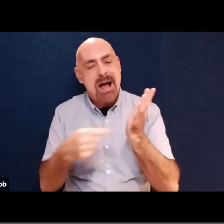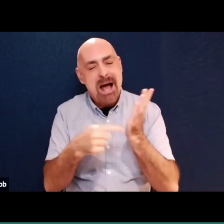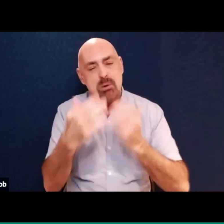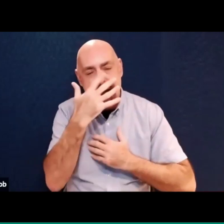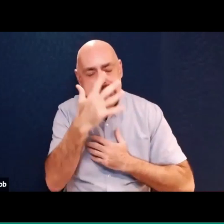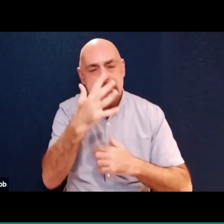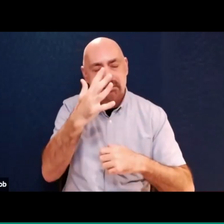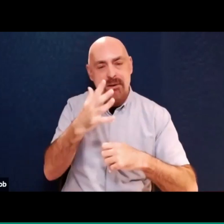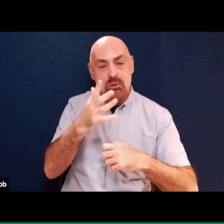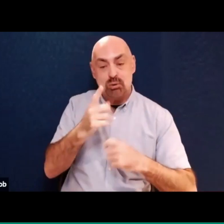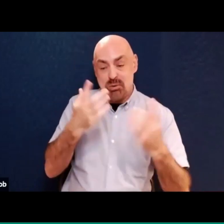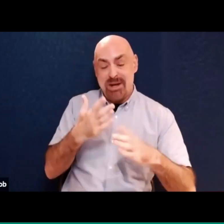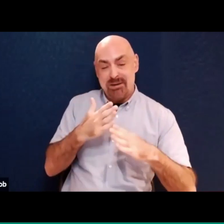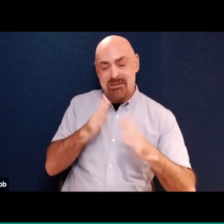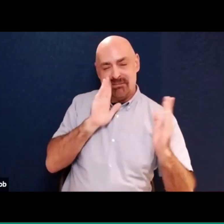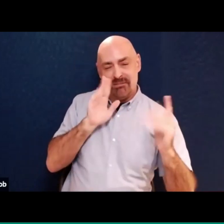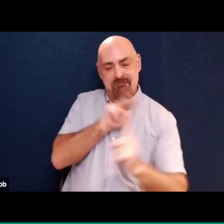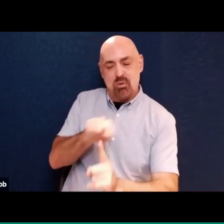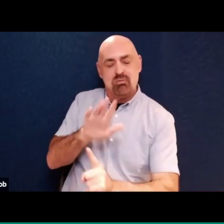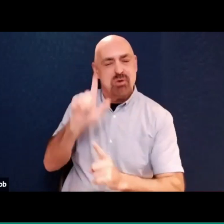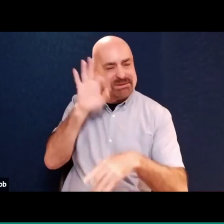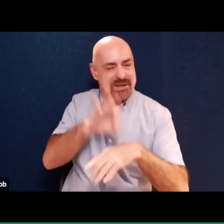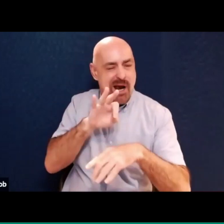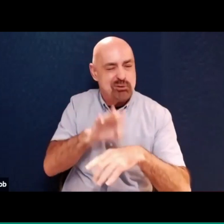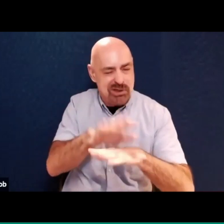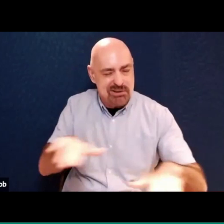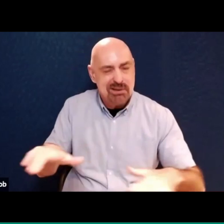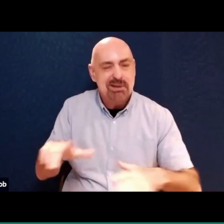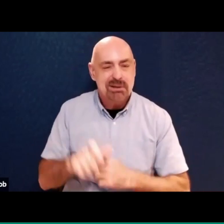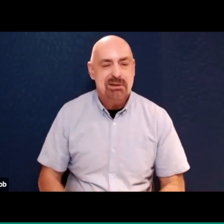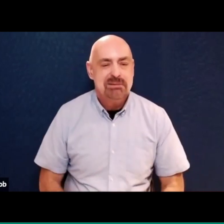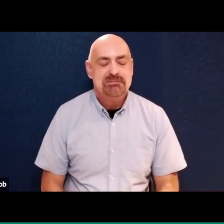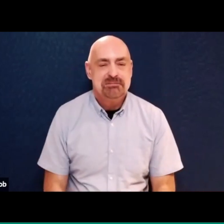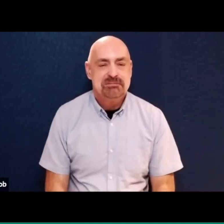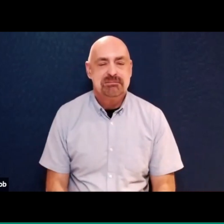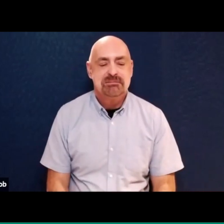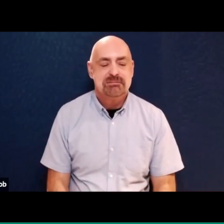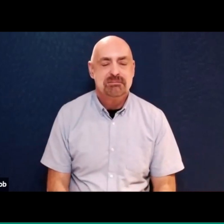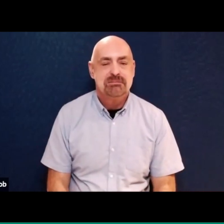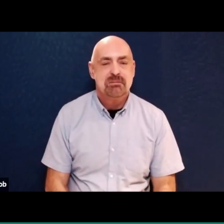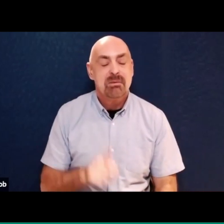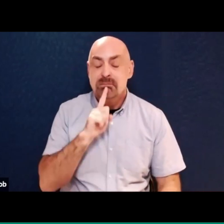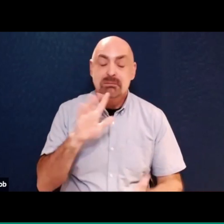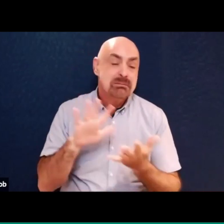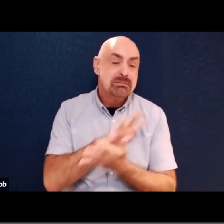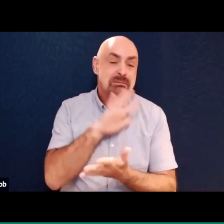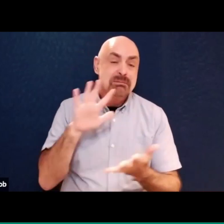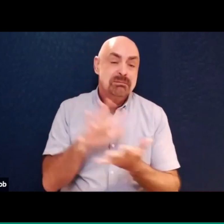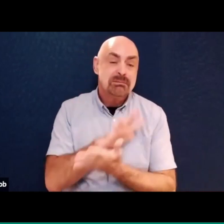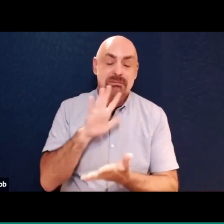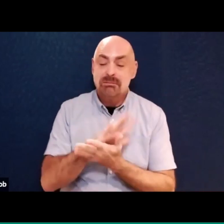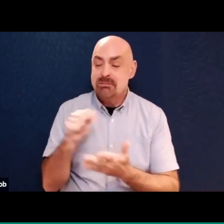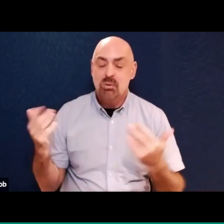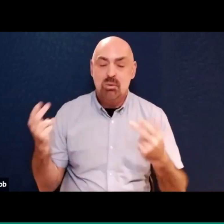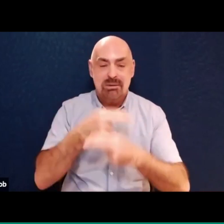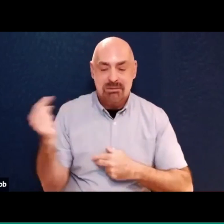psychiatry hat on, although there is overlap with play, and you'll see that will come up at points. It's an absolute pleasure to be here, especially on this